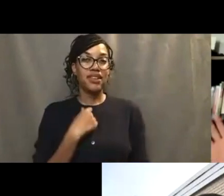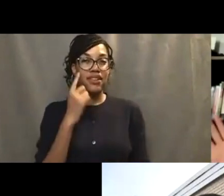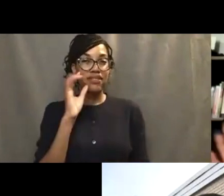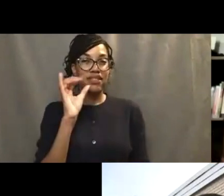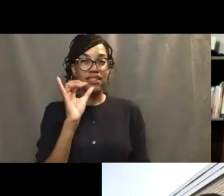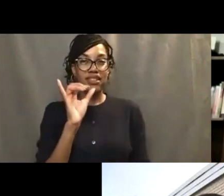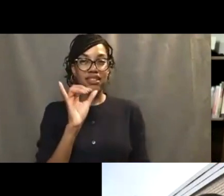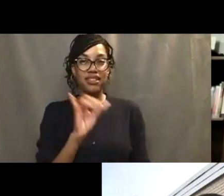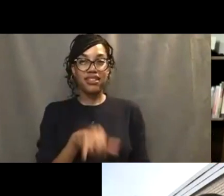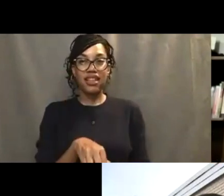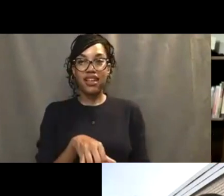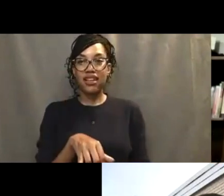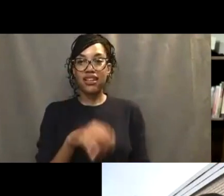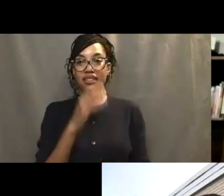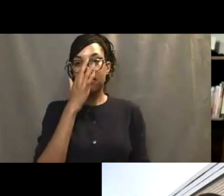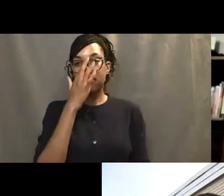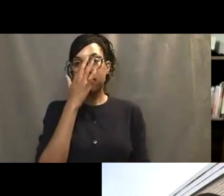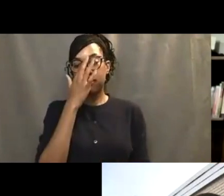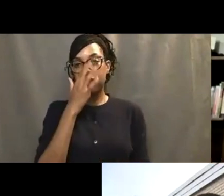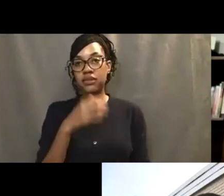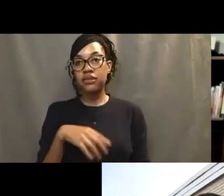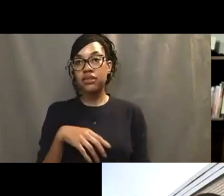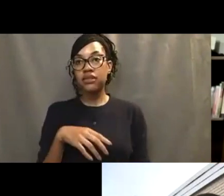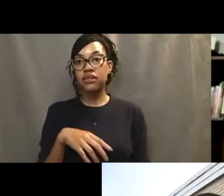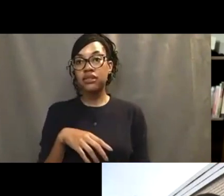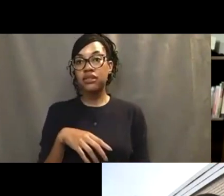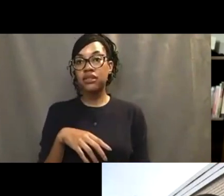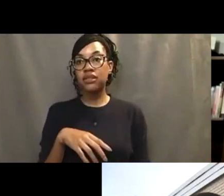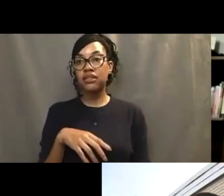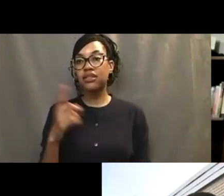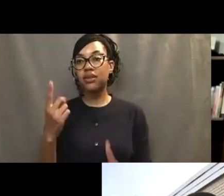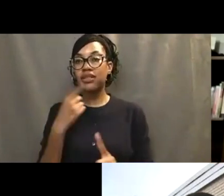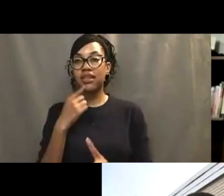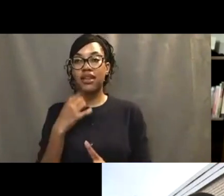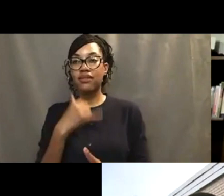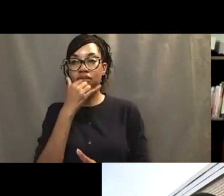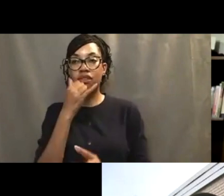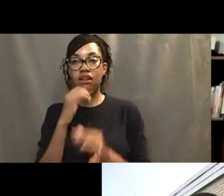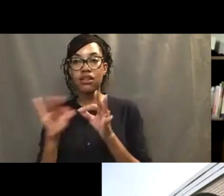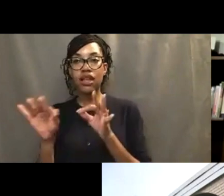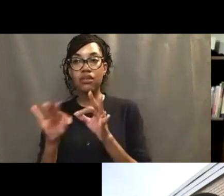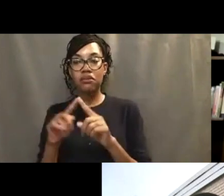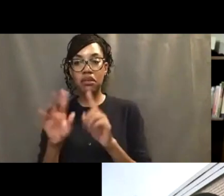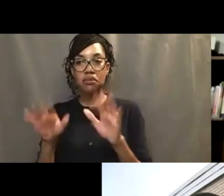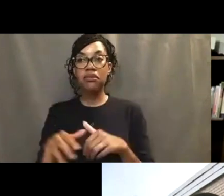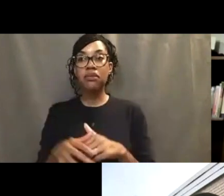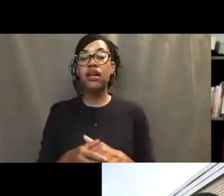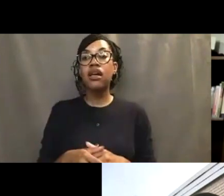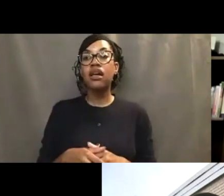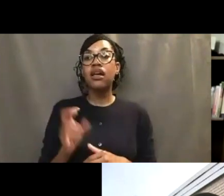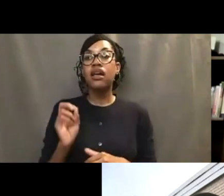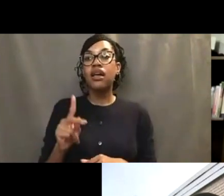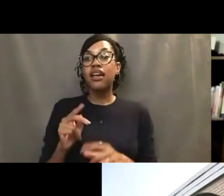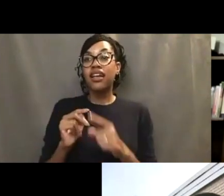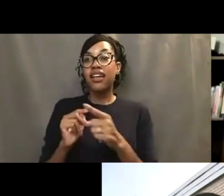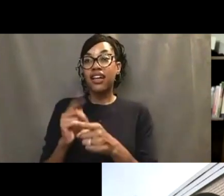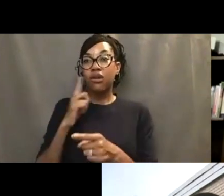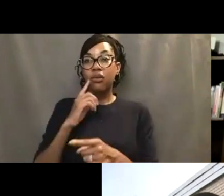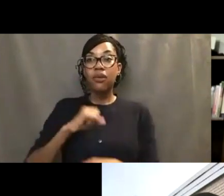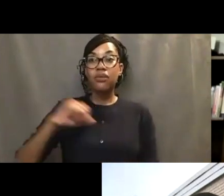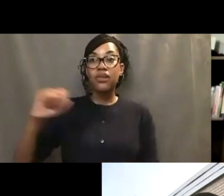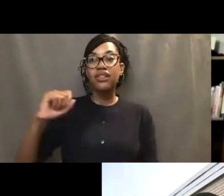that I misspoke there. Okay, Amanda, they want to know, is Tennessee going to push back on the ban on critical race theory?